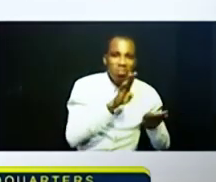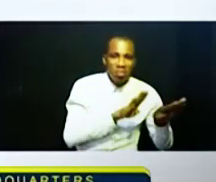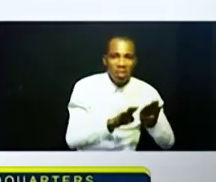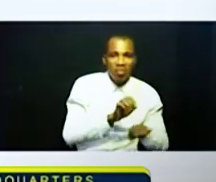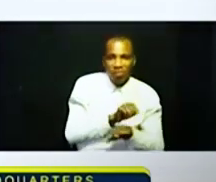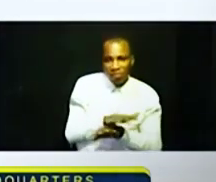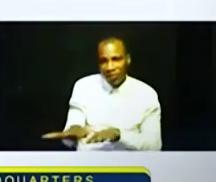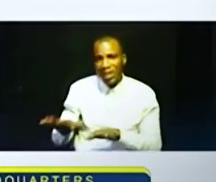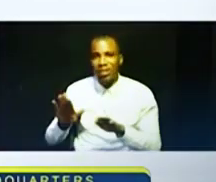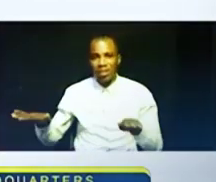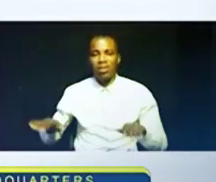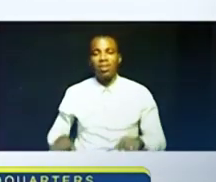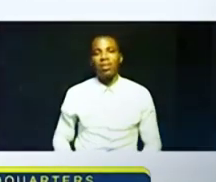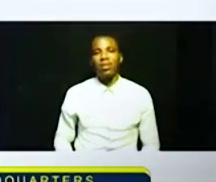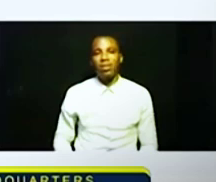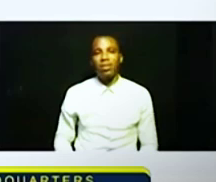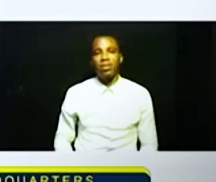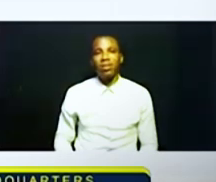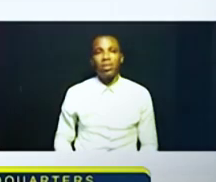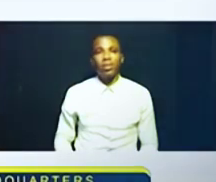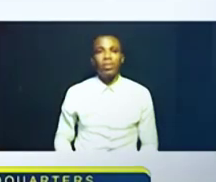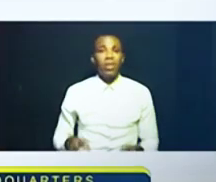picture implies that